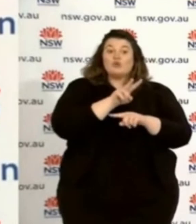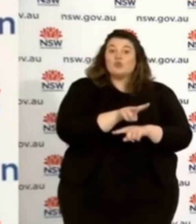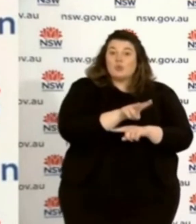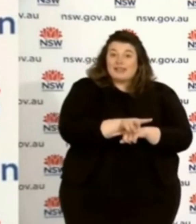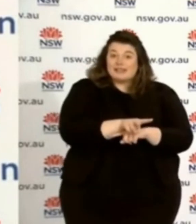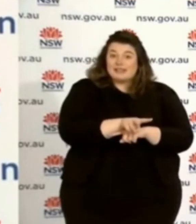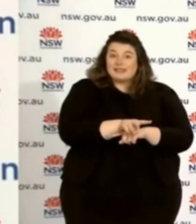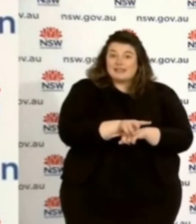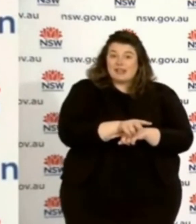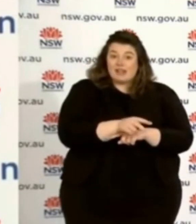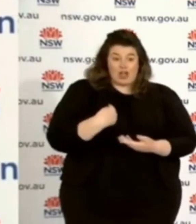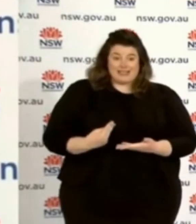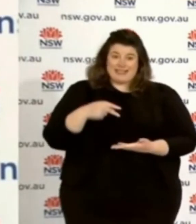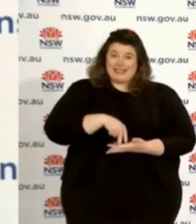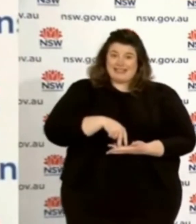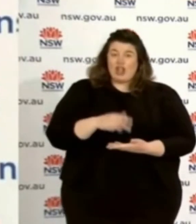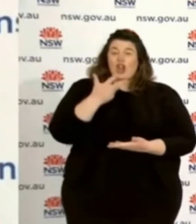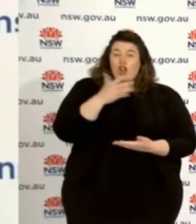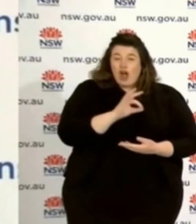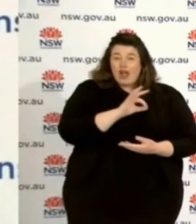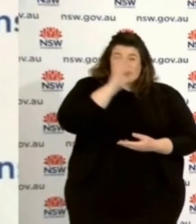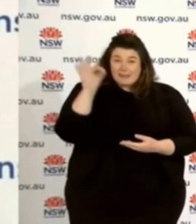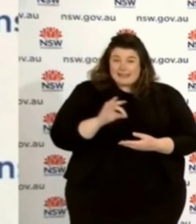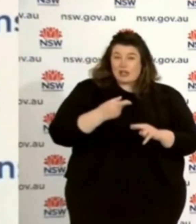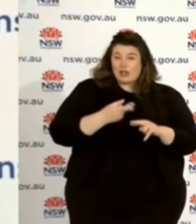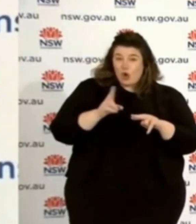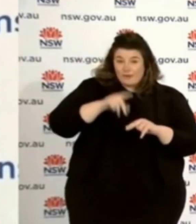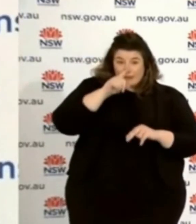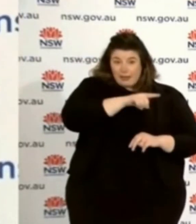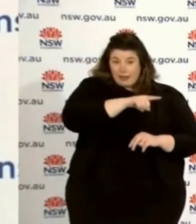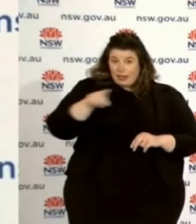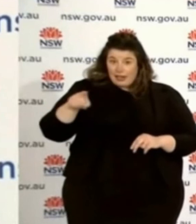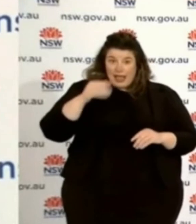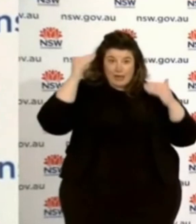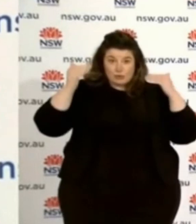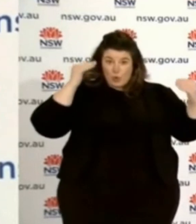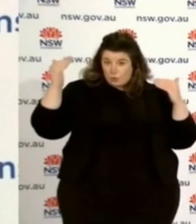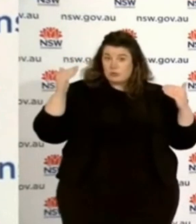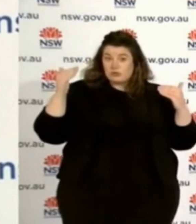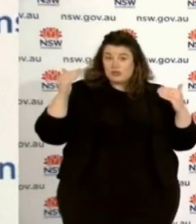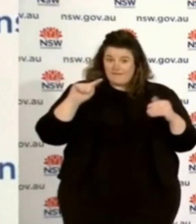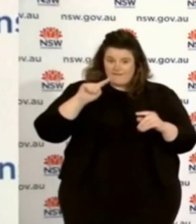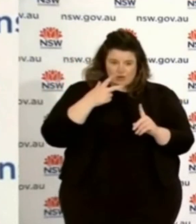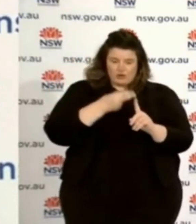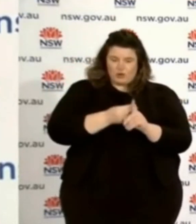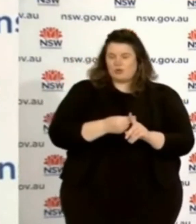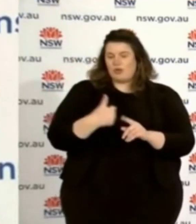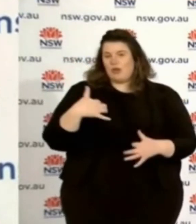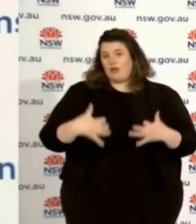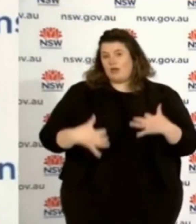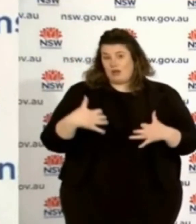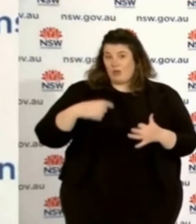great if in 2 weeks' time I'm standing here and I've got 90% of the New South Wales community first dose vaccinated?